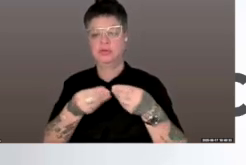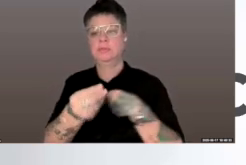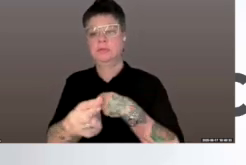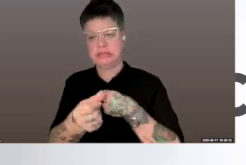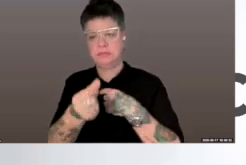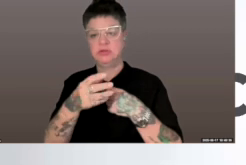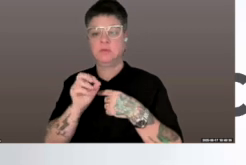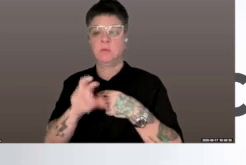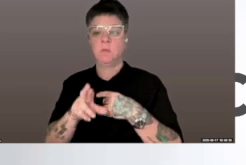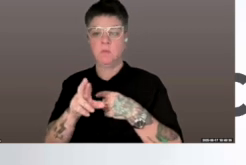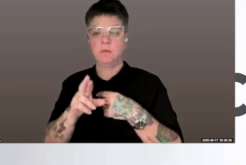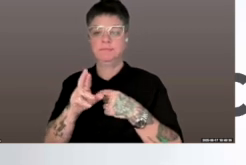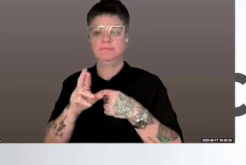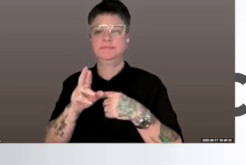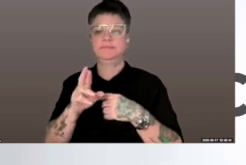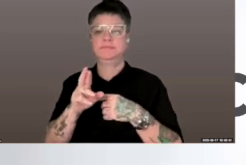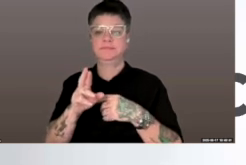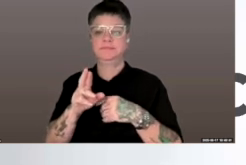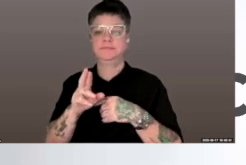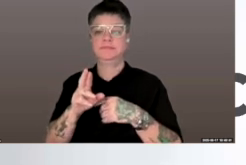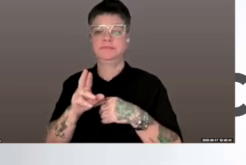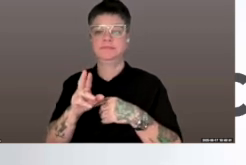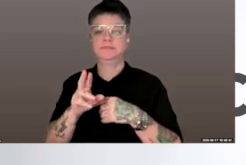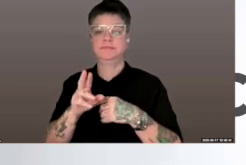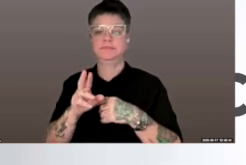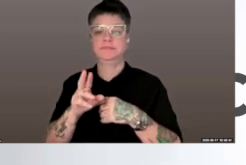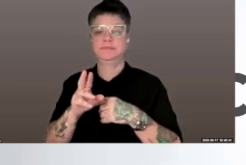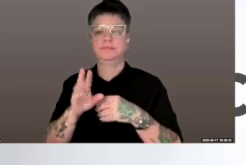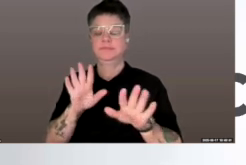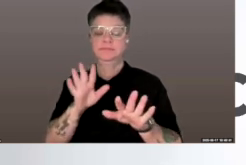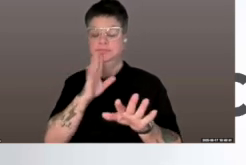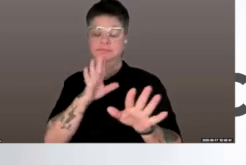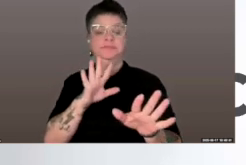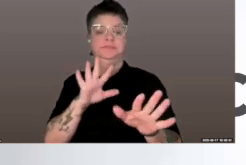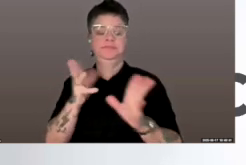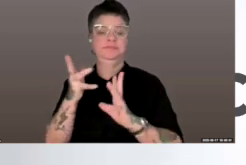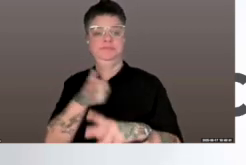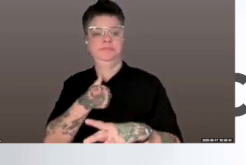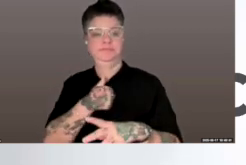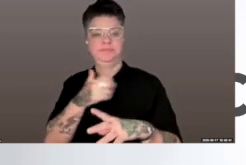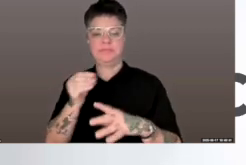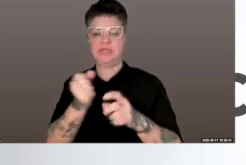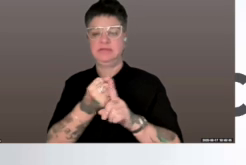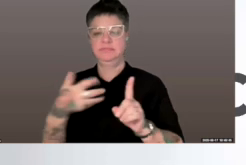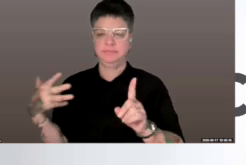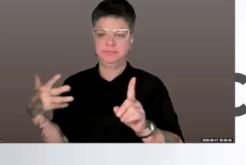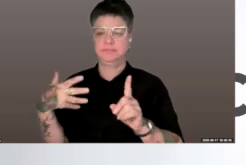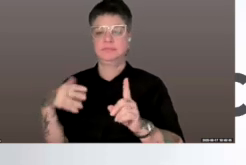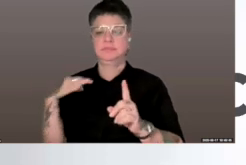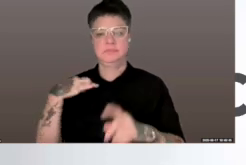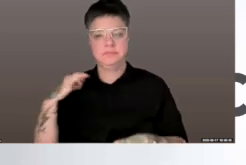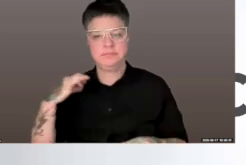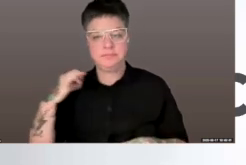lease agreement at voucher redemption, and we'll also require their dealer to submit that is redundant.